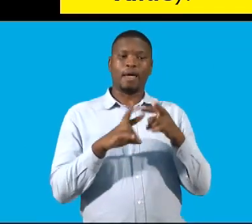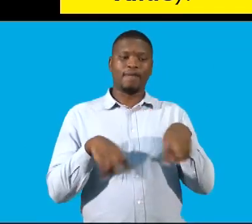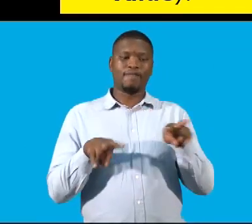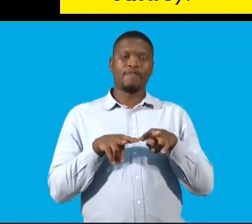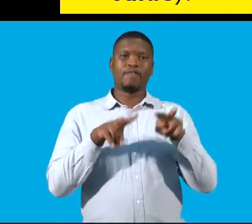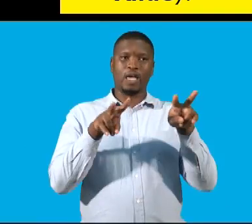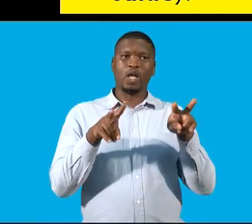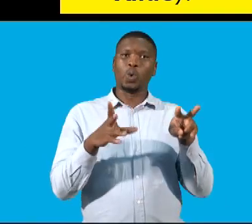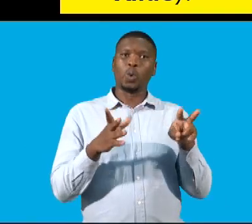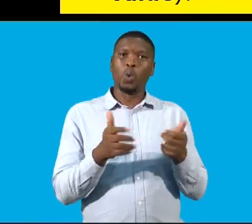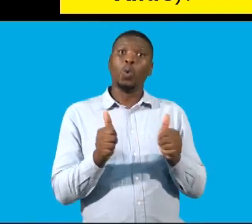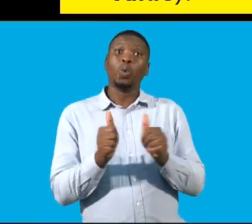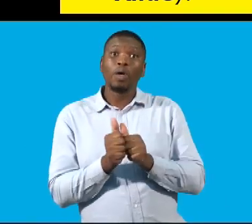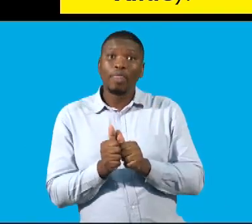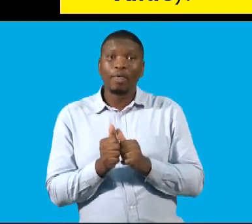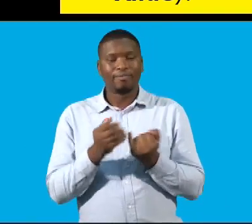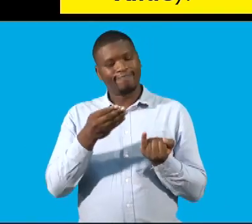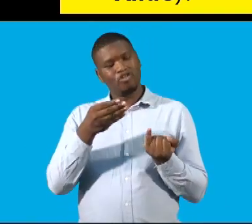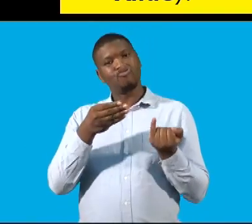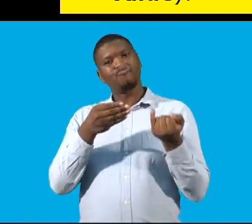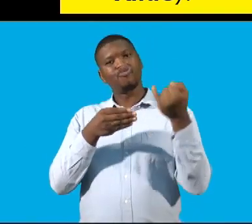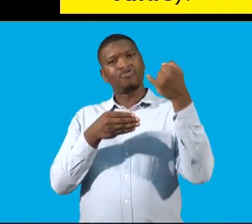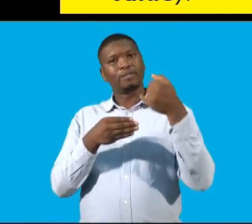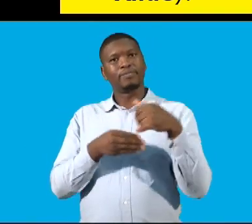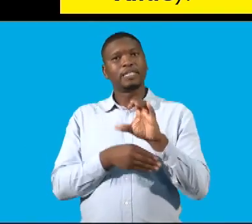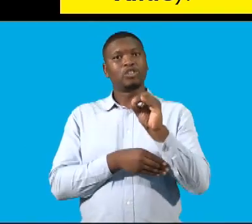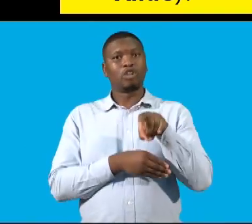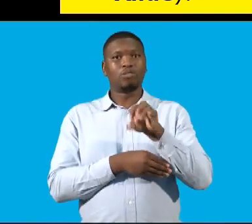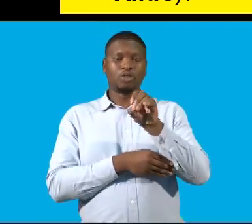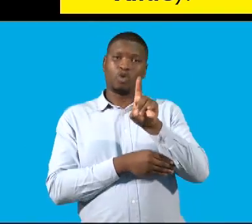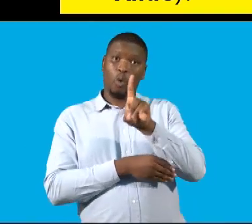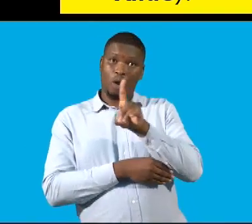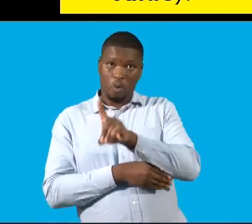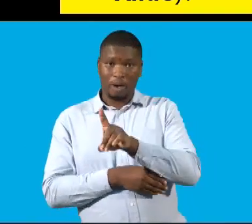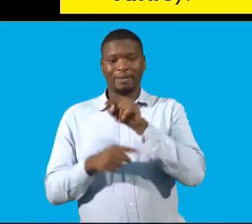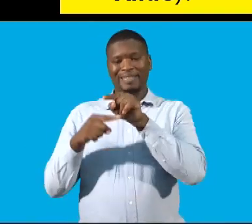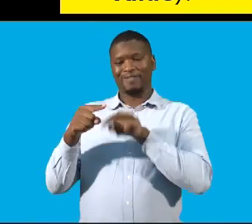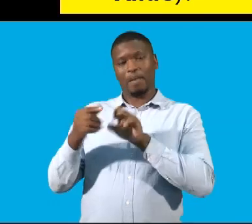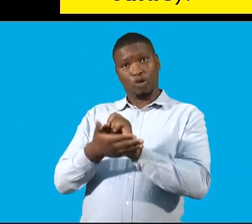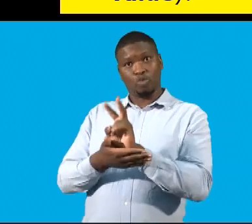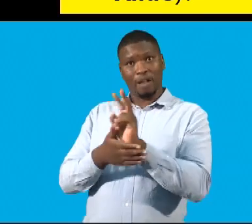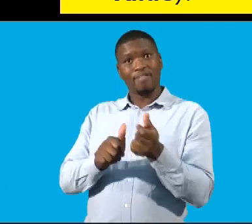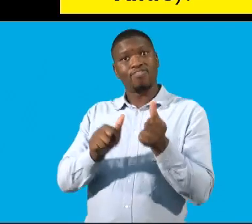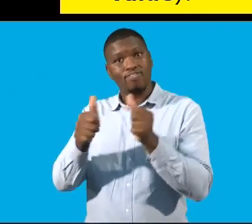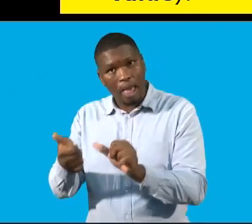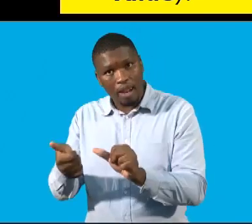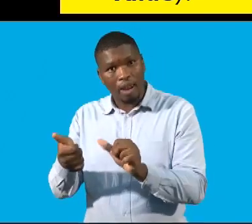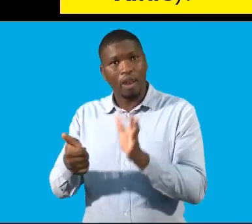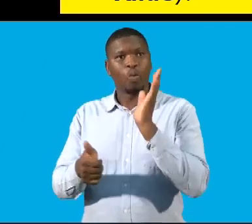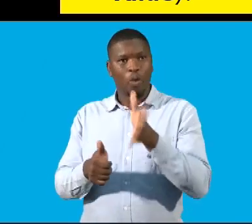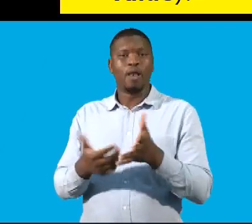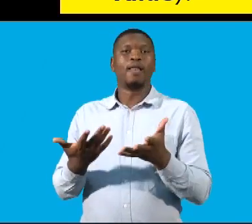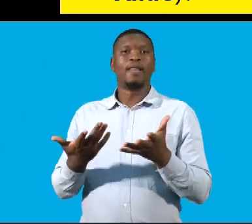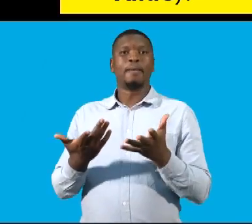multiply our value on the left-hand side by the interest rate, which is 0.11 divided by 12. And then we